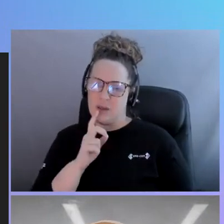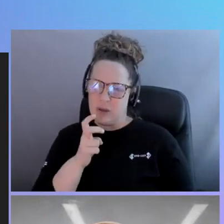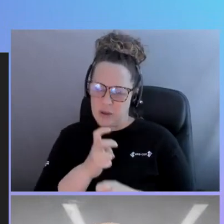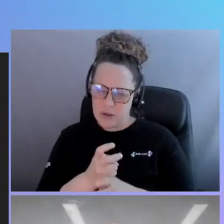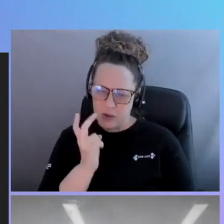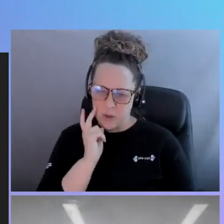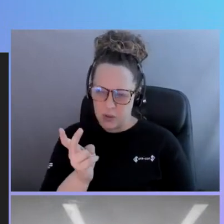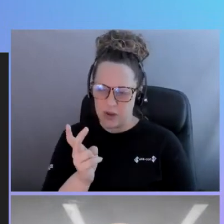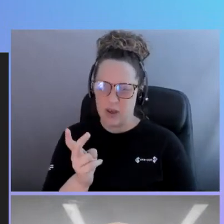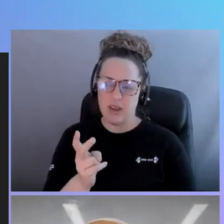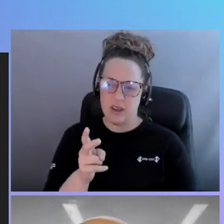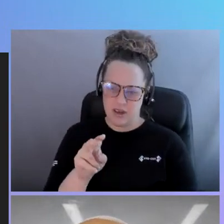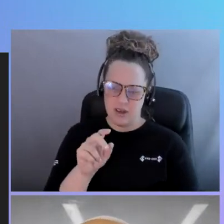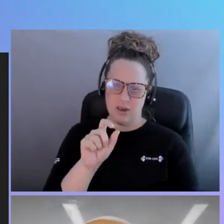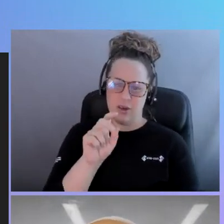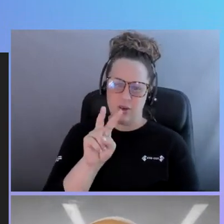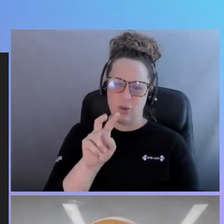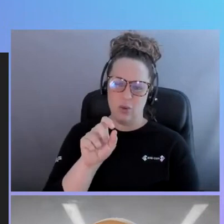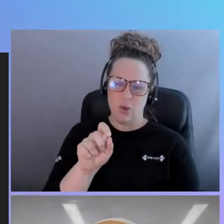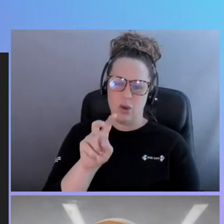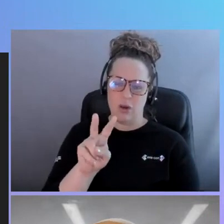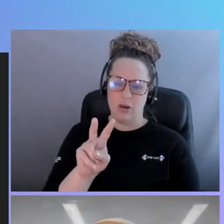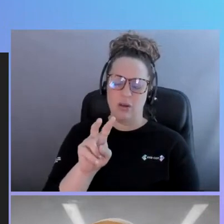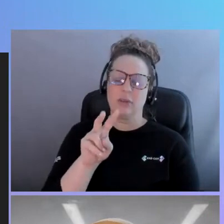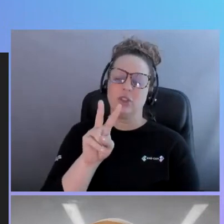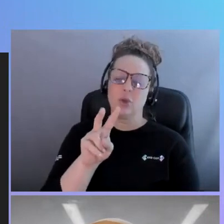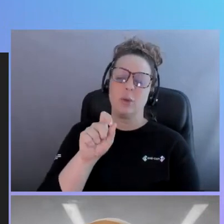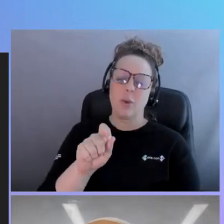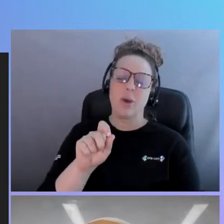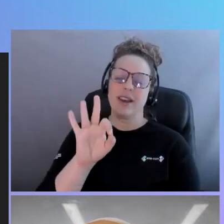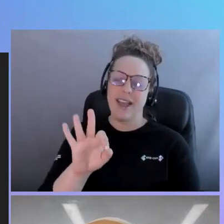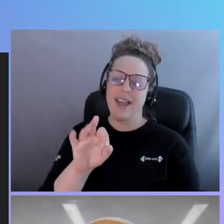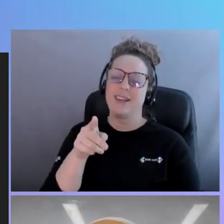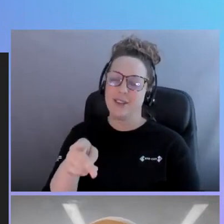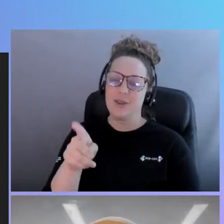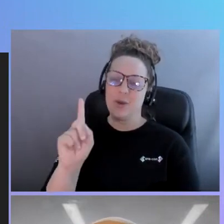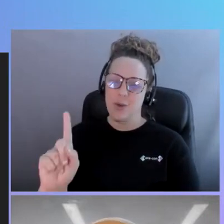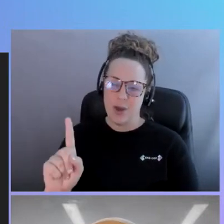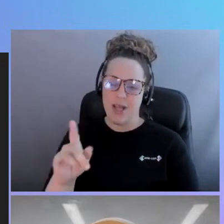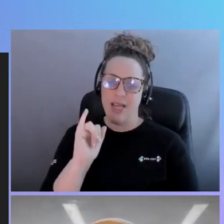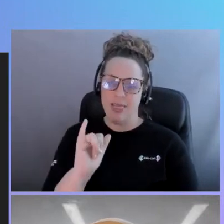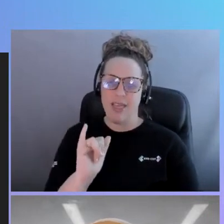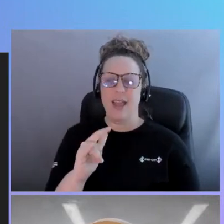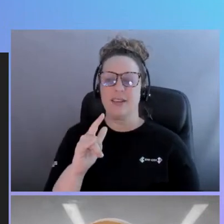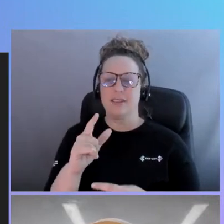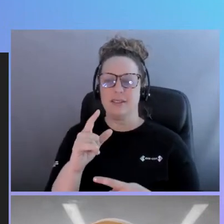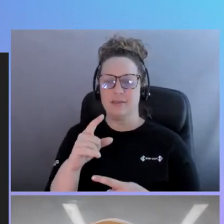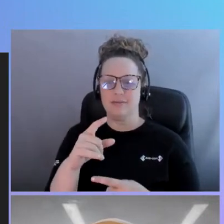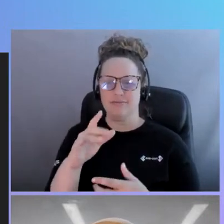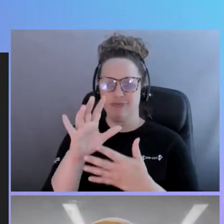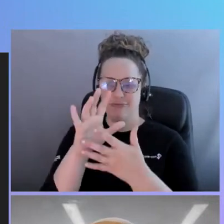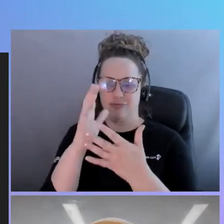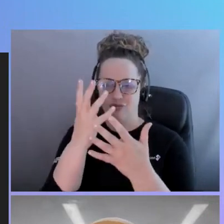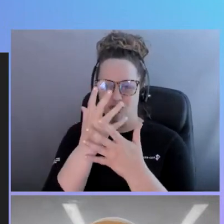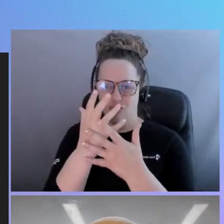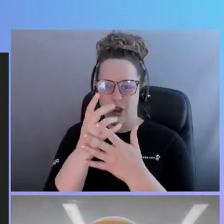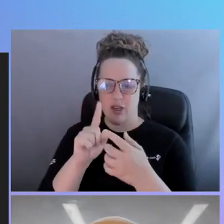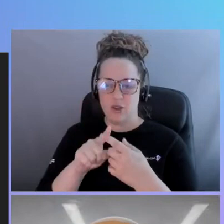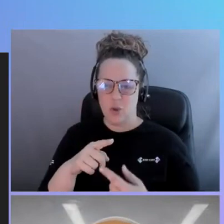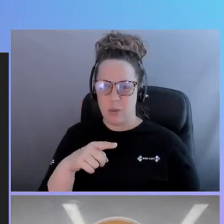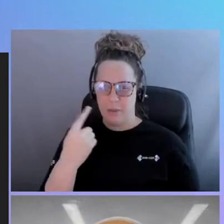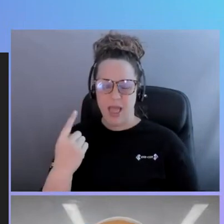read. And then 2.9 to 1, like a darker gray to black, it's really difficult to read in any text